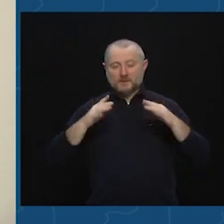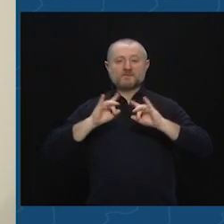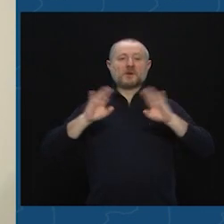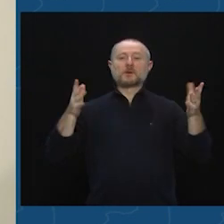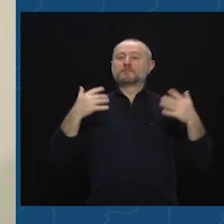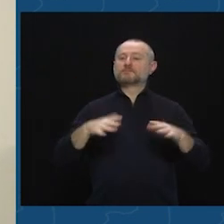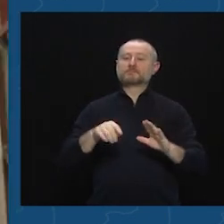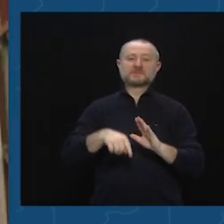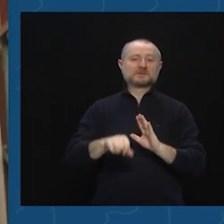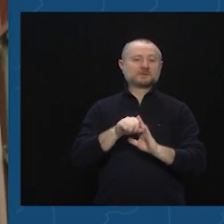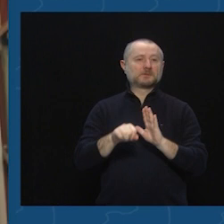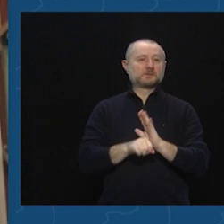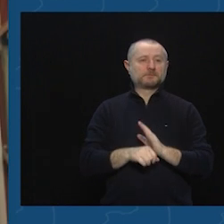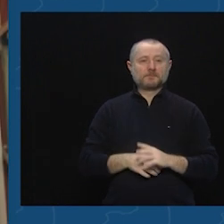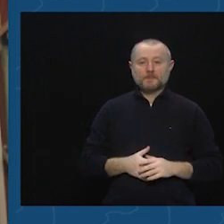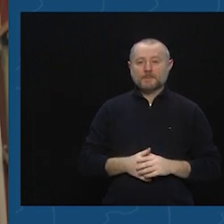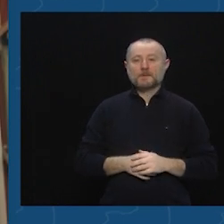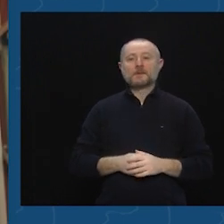Adams.